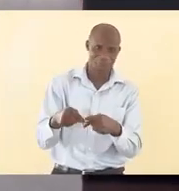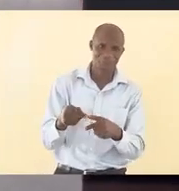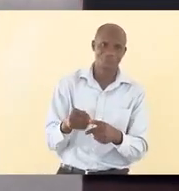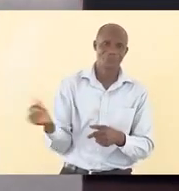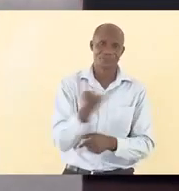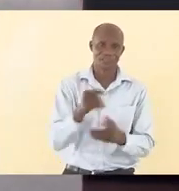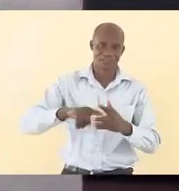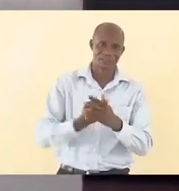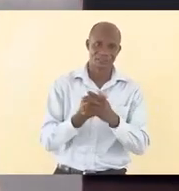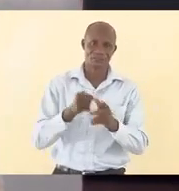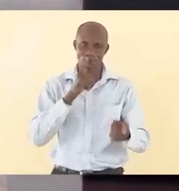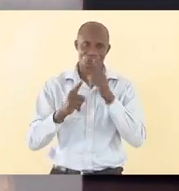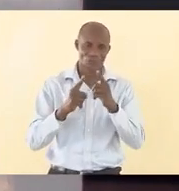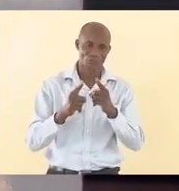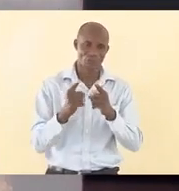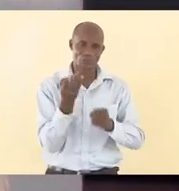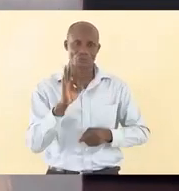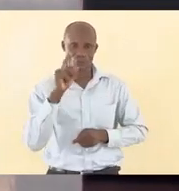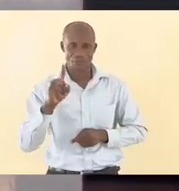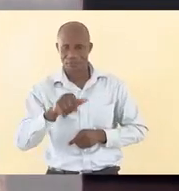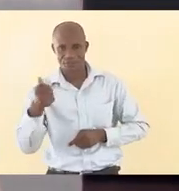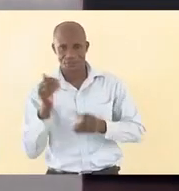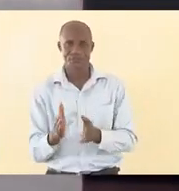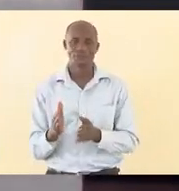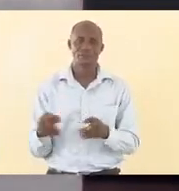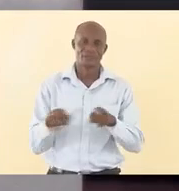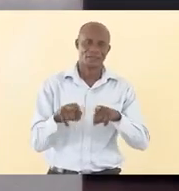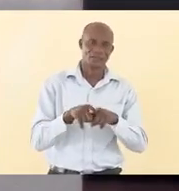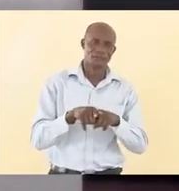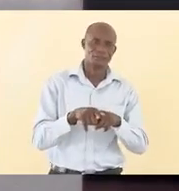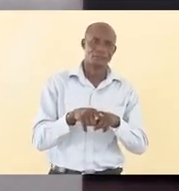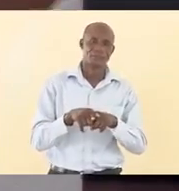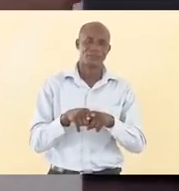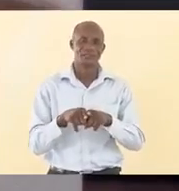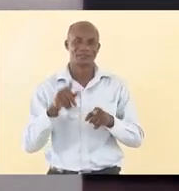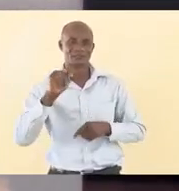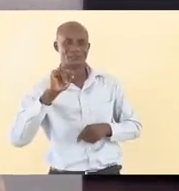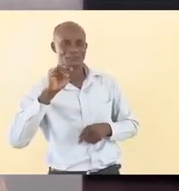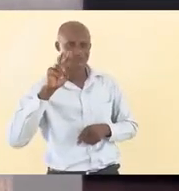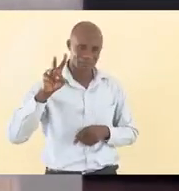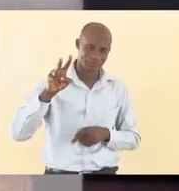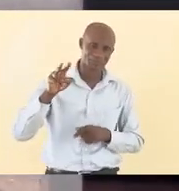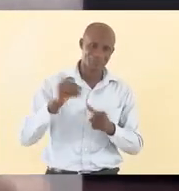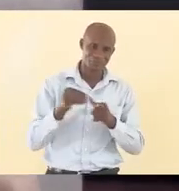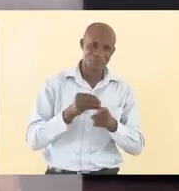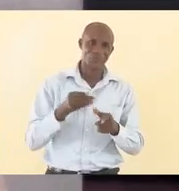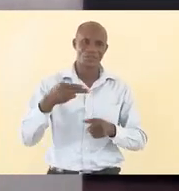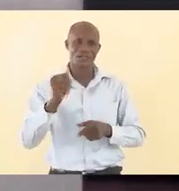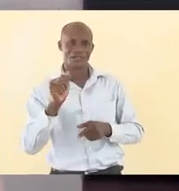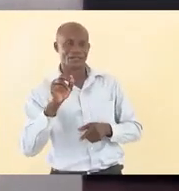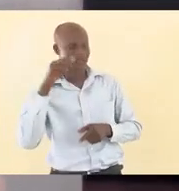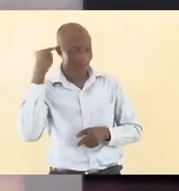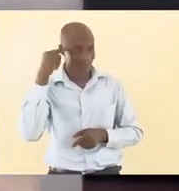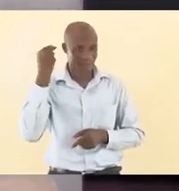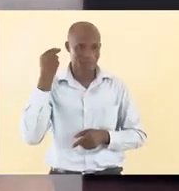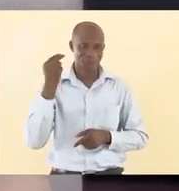comes, they begin to talk of one another as Chikli and Jukun and Fulani and so on and so forth.